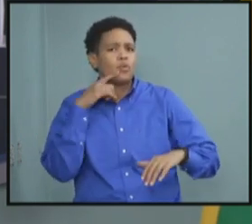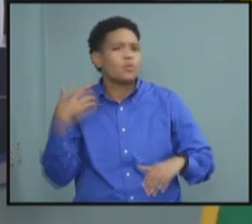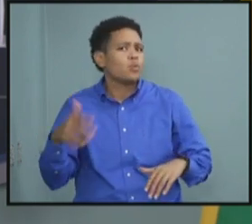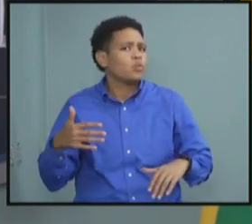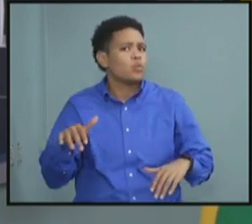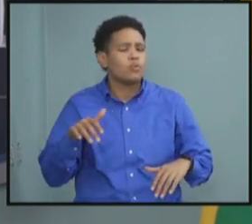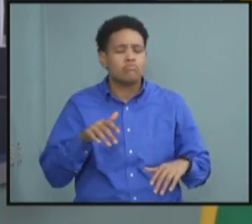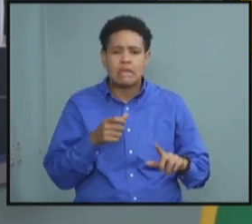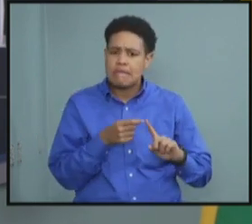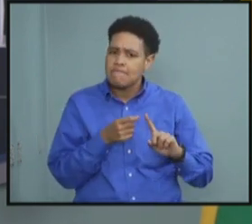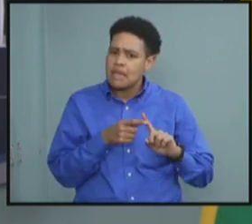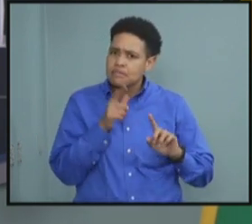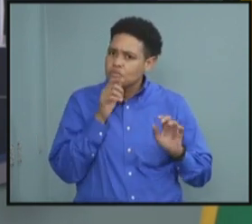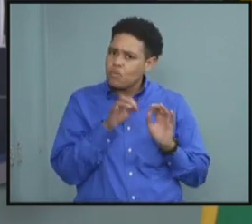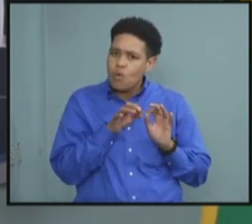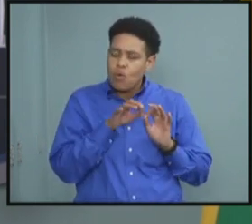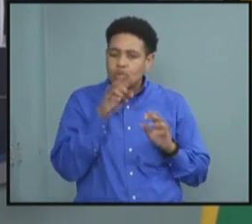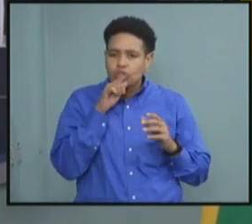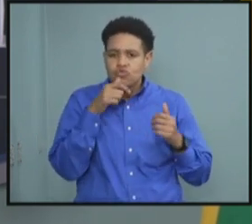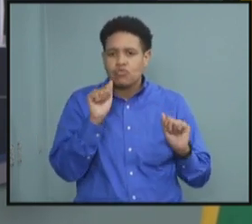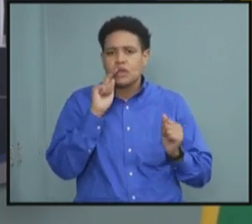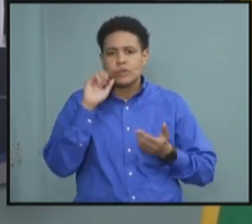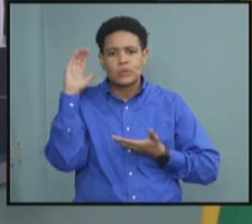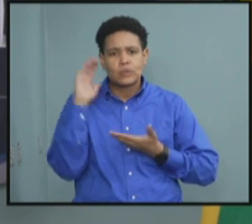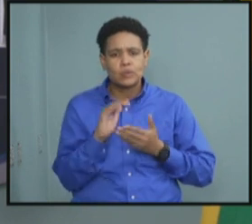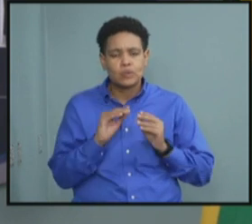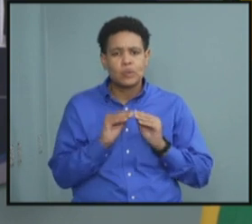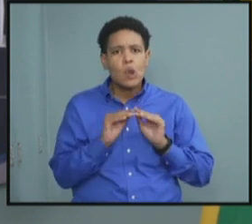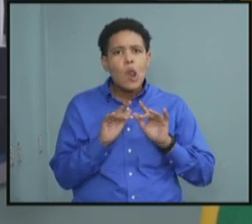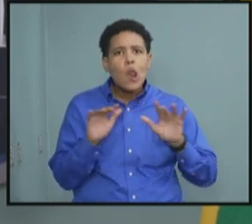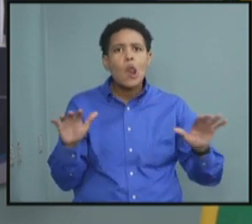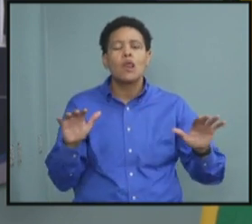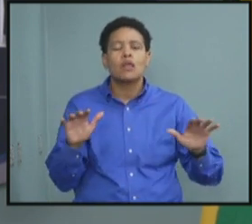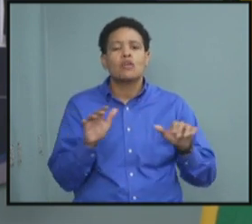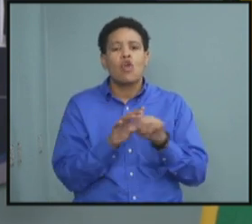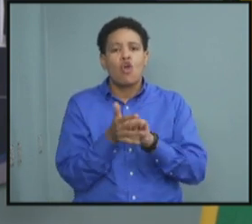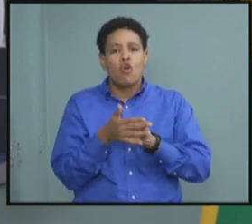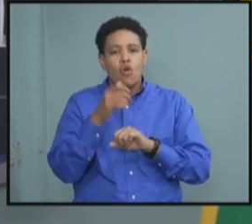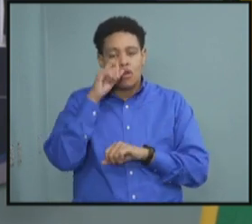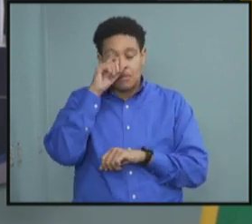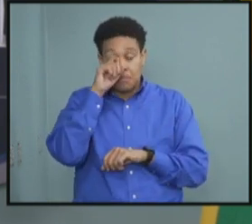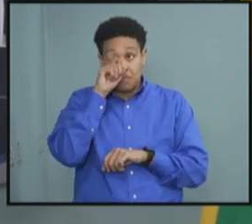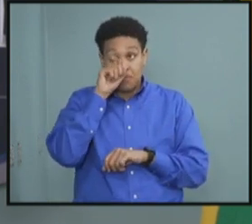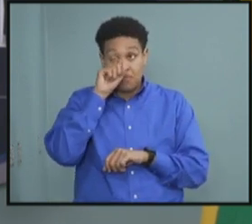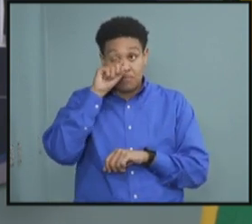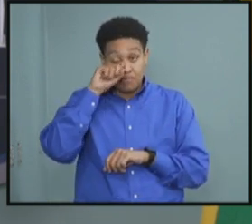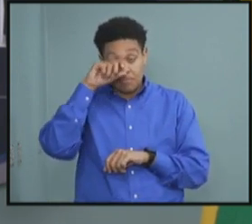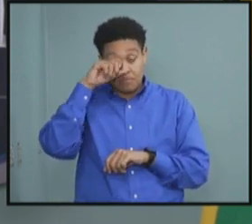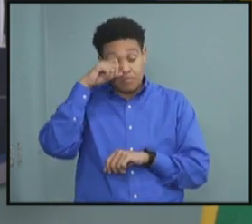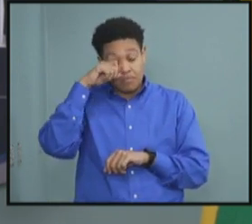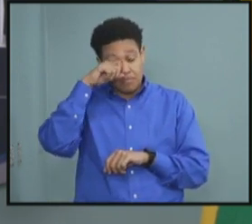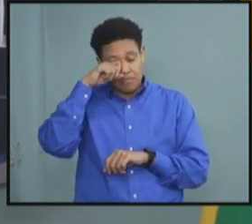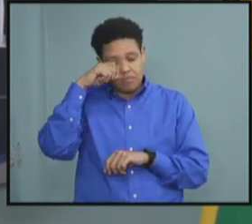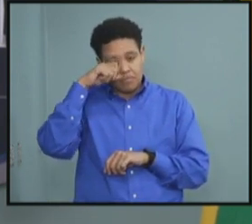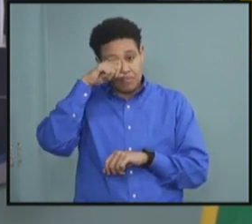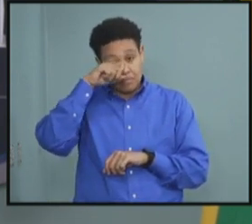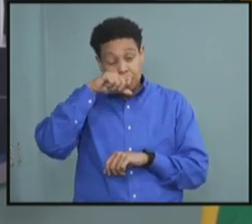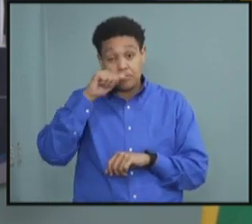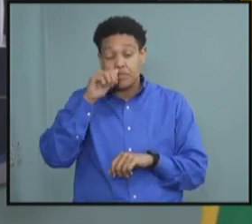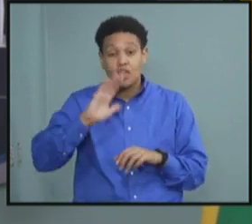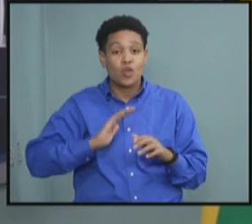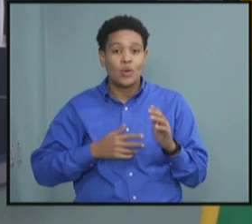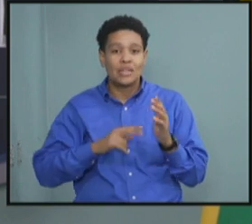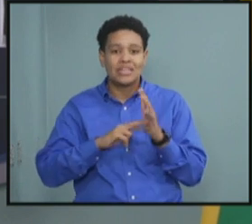the scheme of trying to control the spread of the disease. And it is not our intention